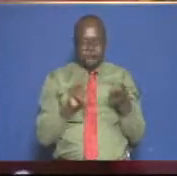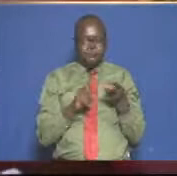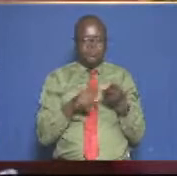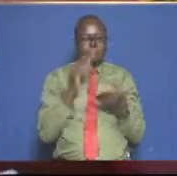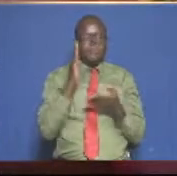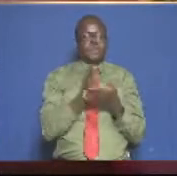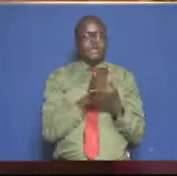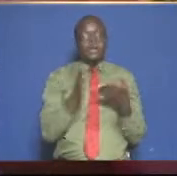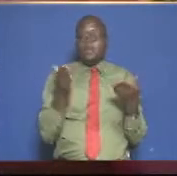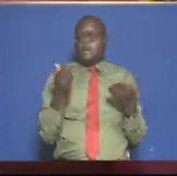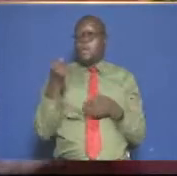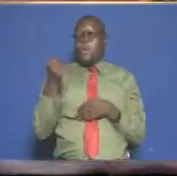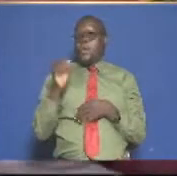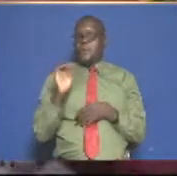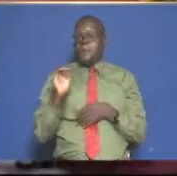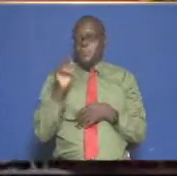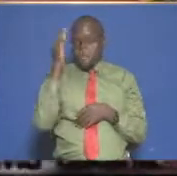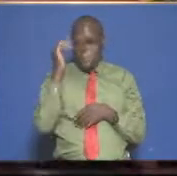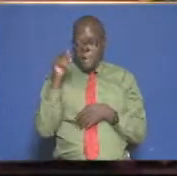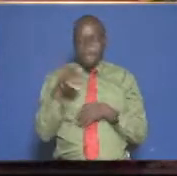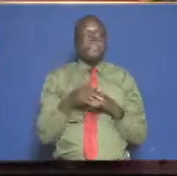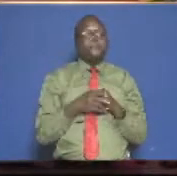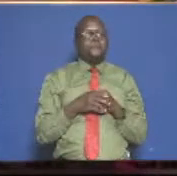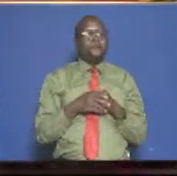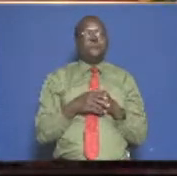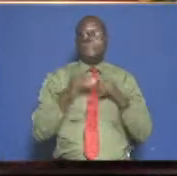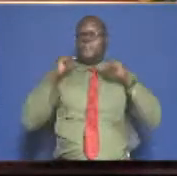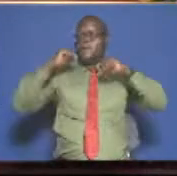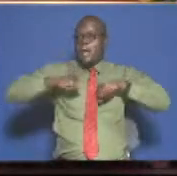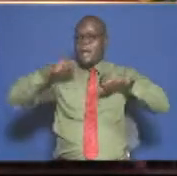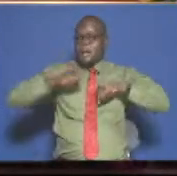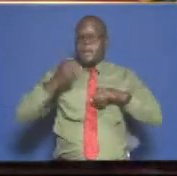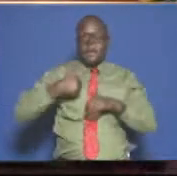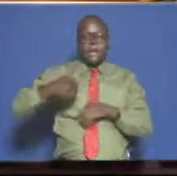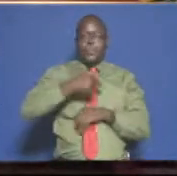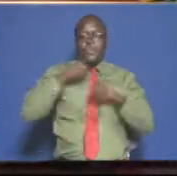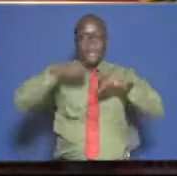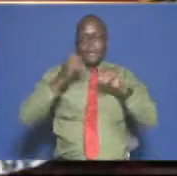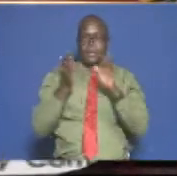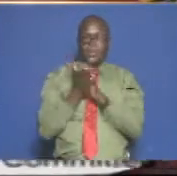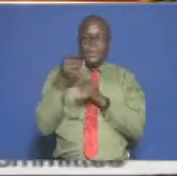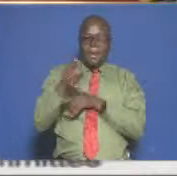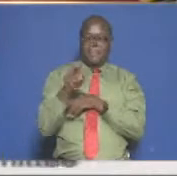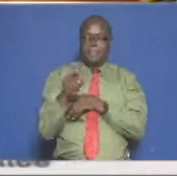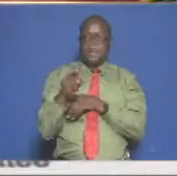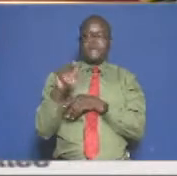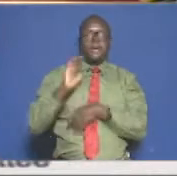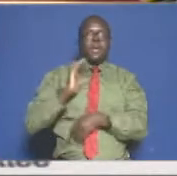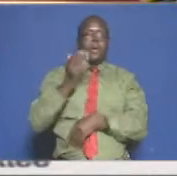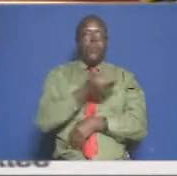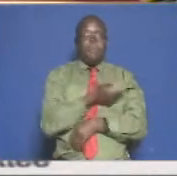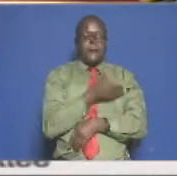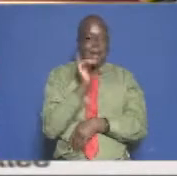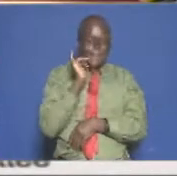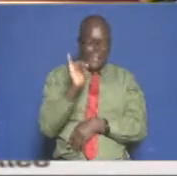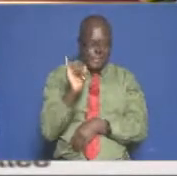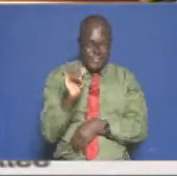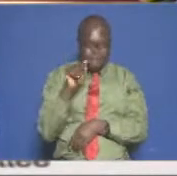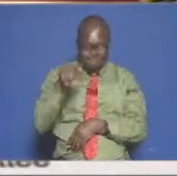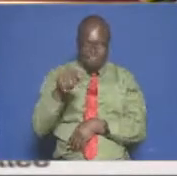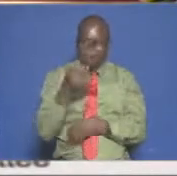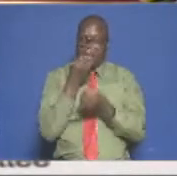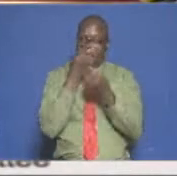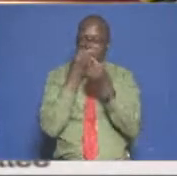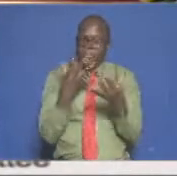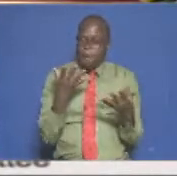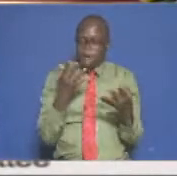shareholders. And this is where Duale, I totally agree, and we totally agree with him as a committee, that this information